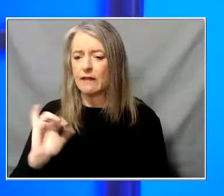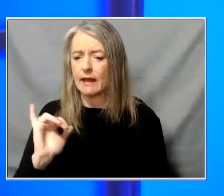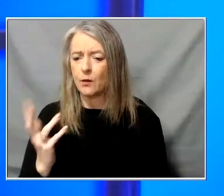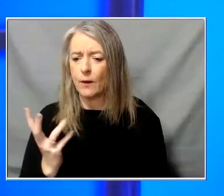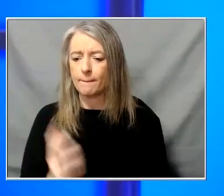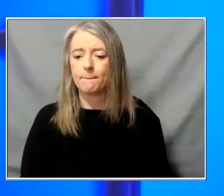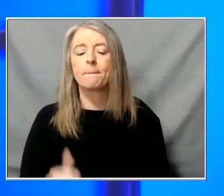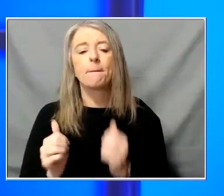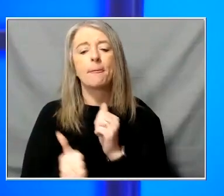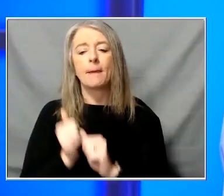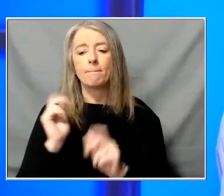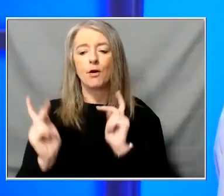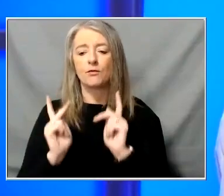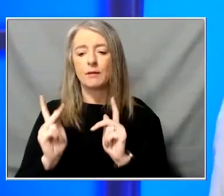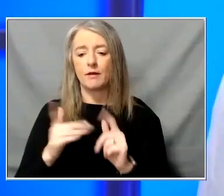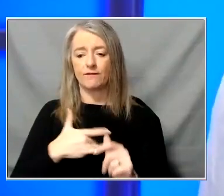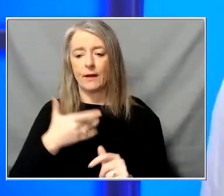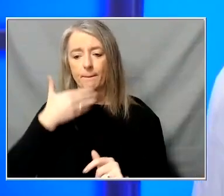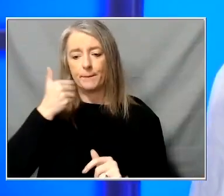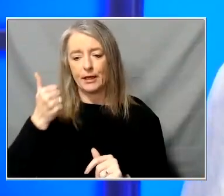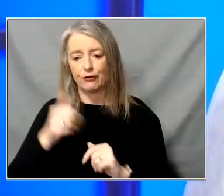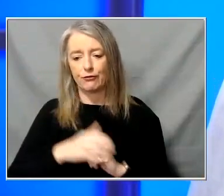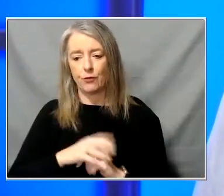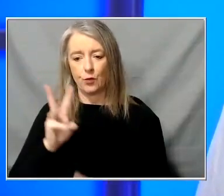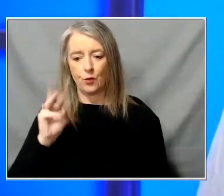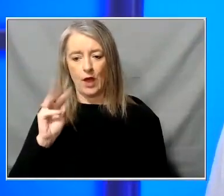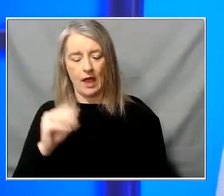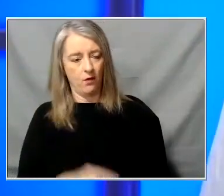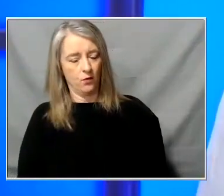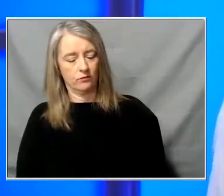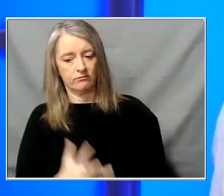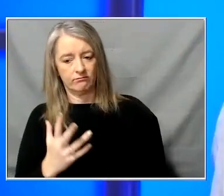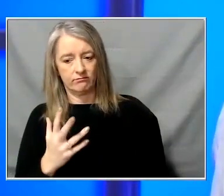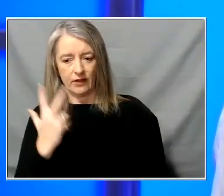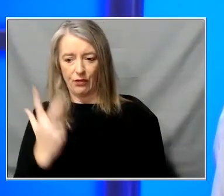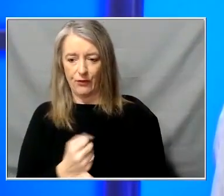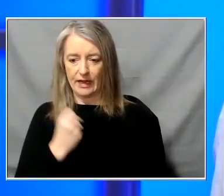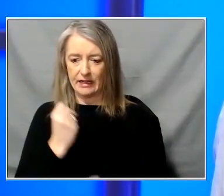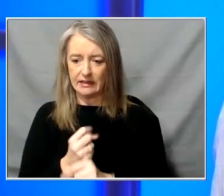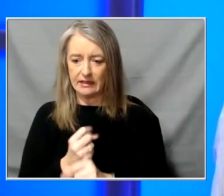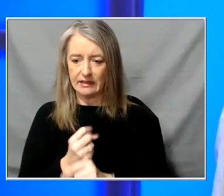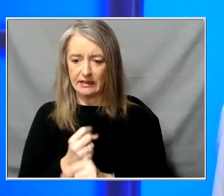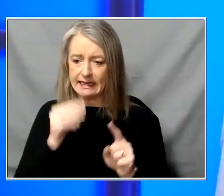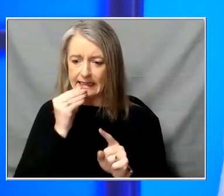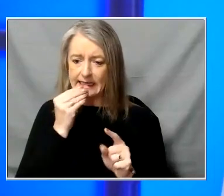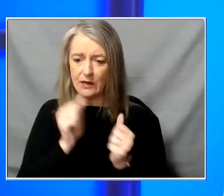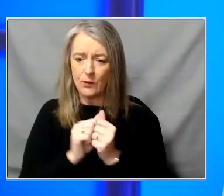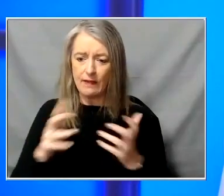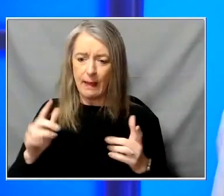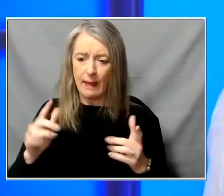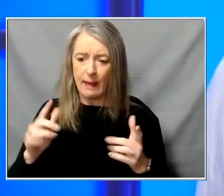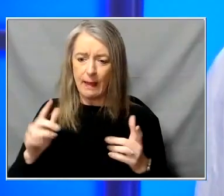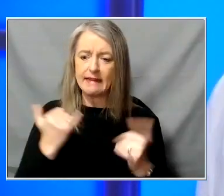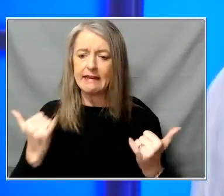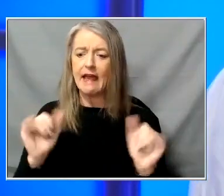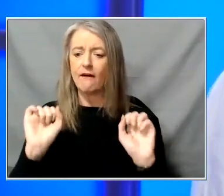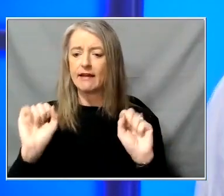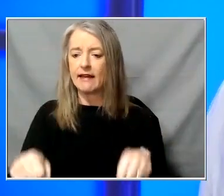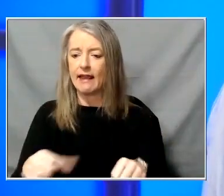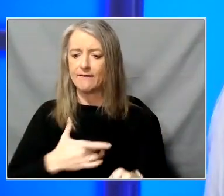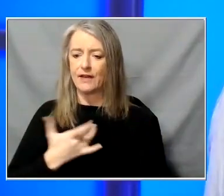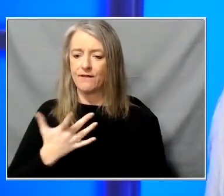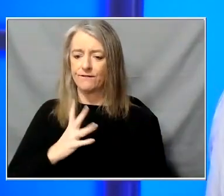present with, and usually that's best decided by your healthcare professional. At what echelon of level do you need care? So just because you have gallstones,